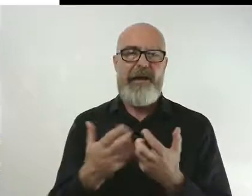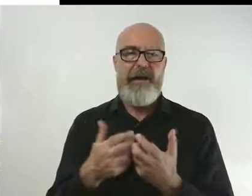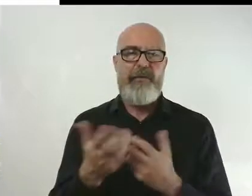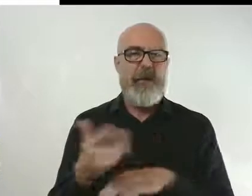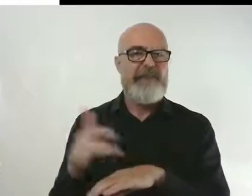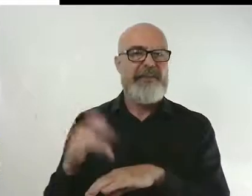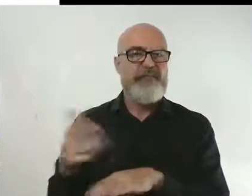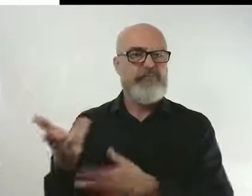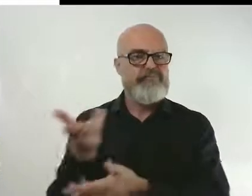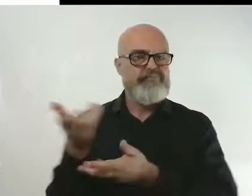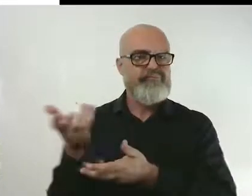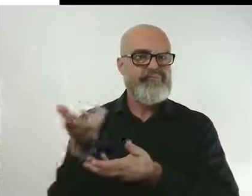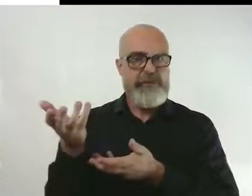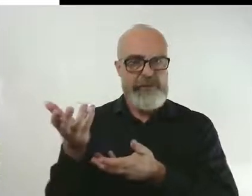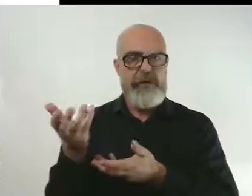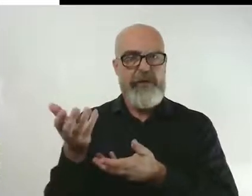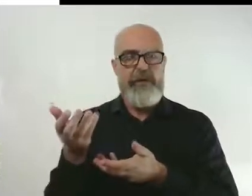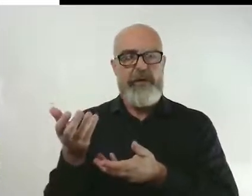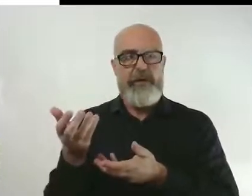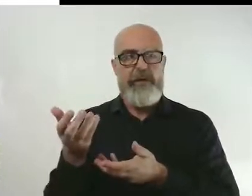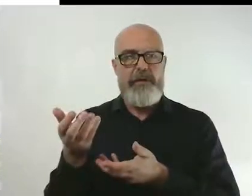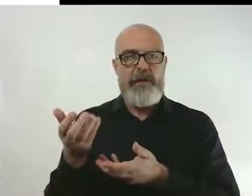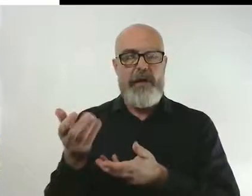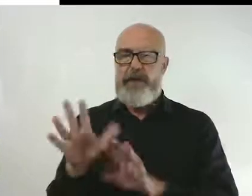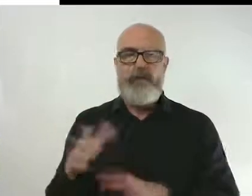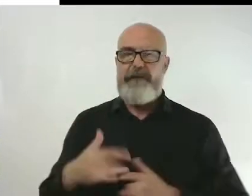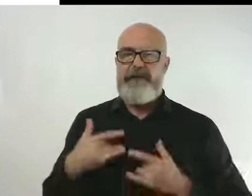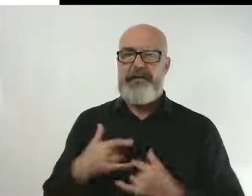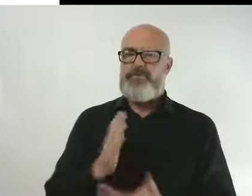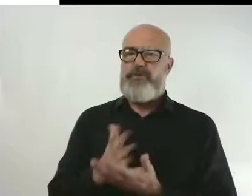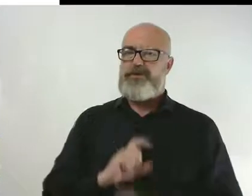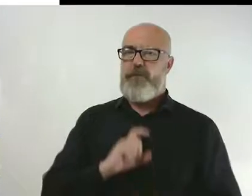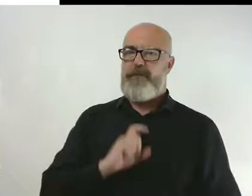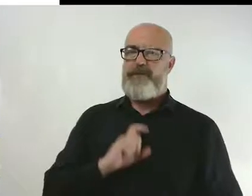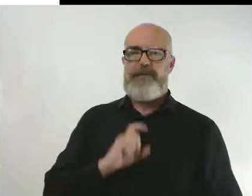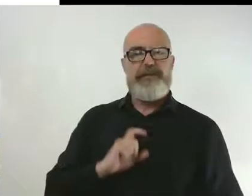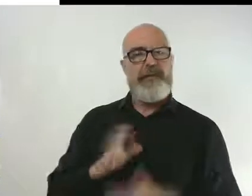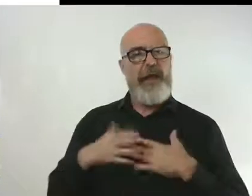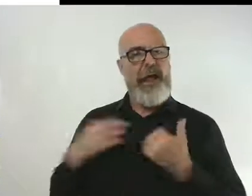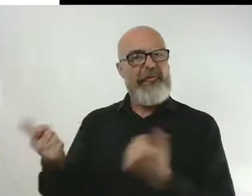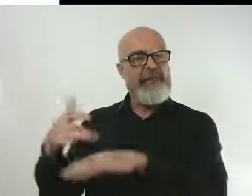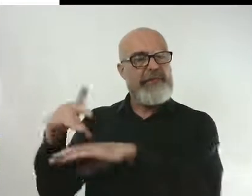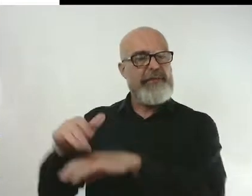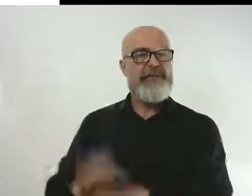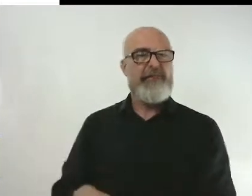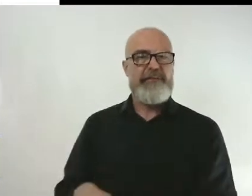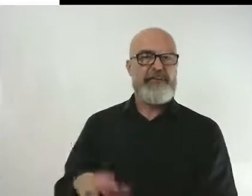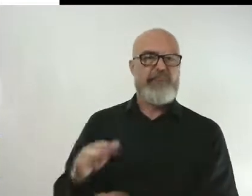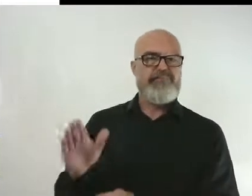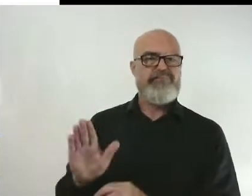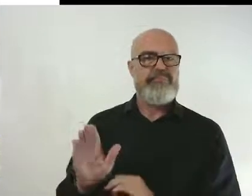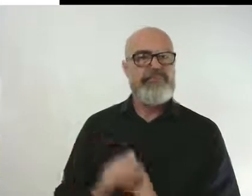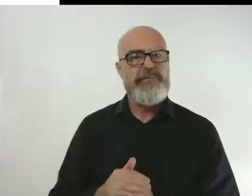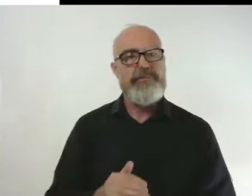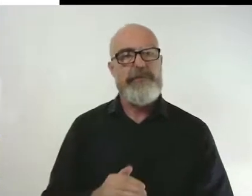were dissatisfied with the way health providers communicate with them and did not have trust or confidence